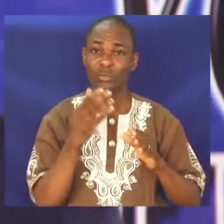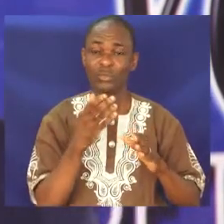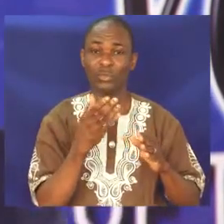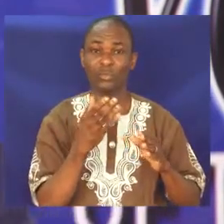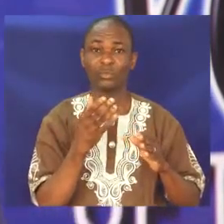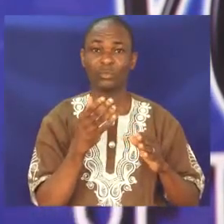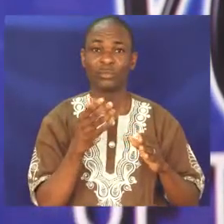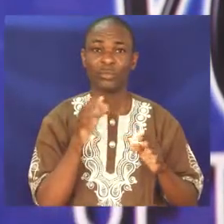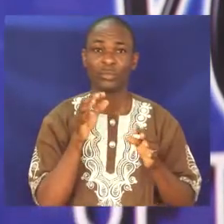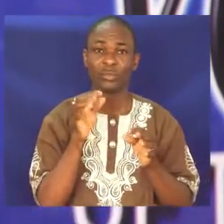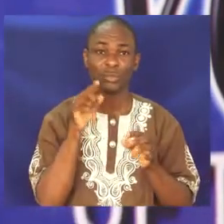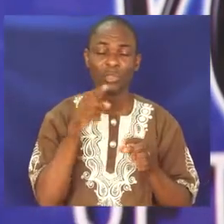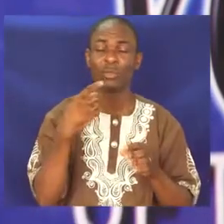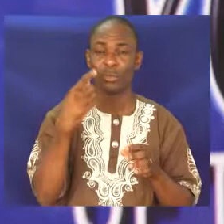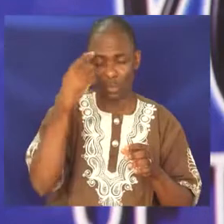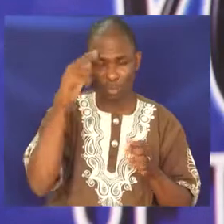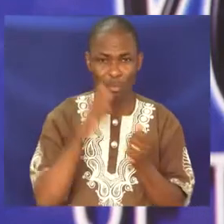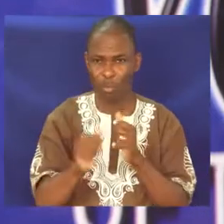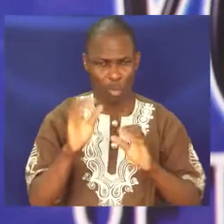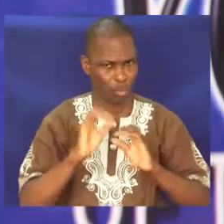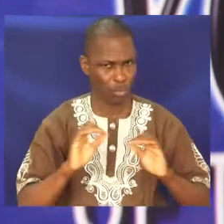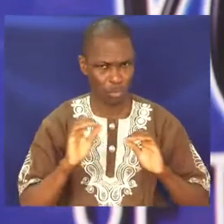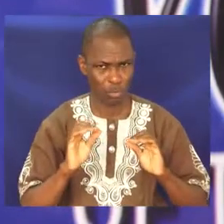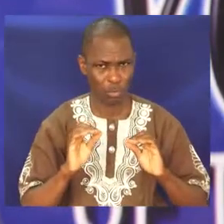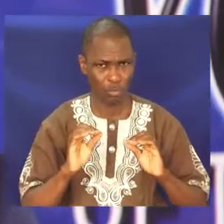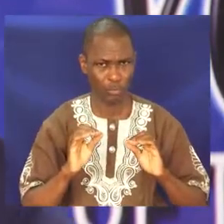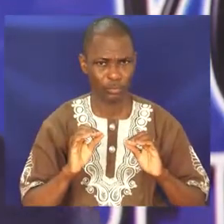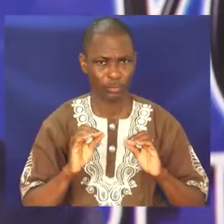near answers away. And you chat to a man to our agents want to say.